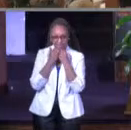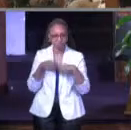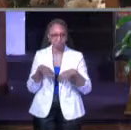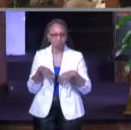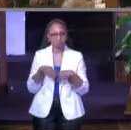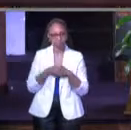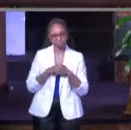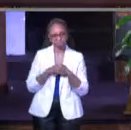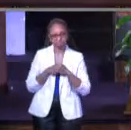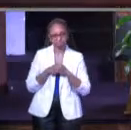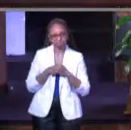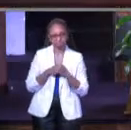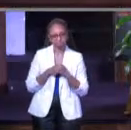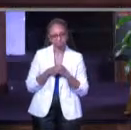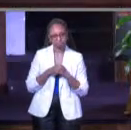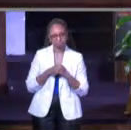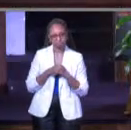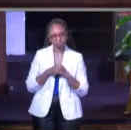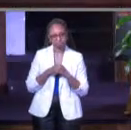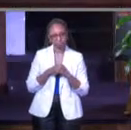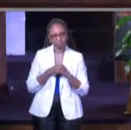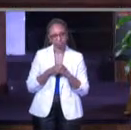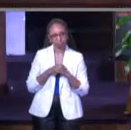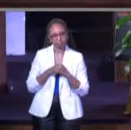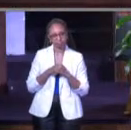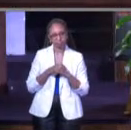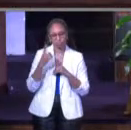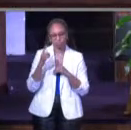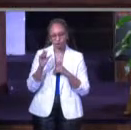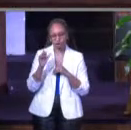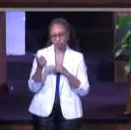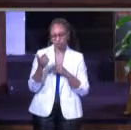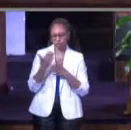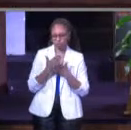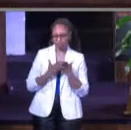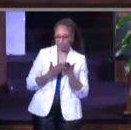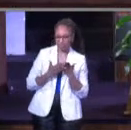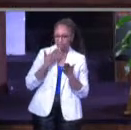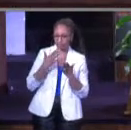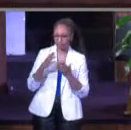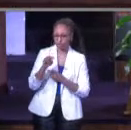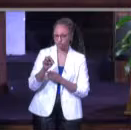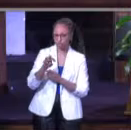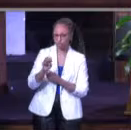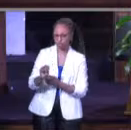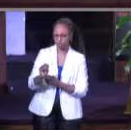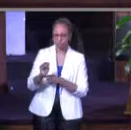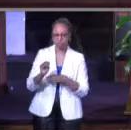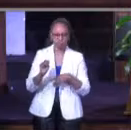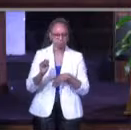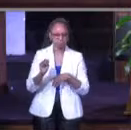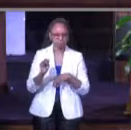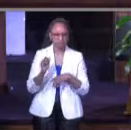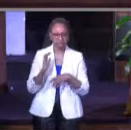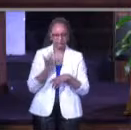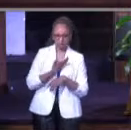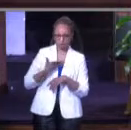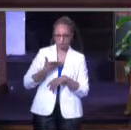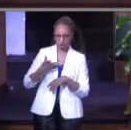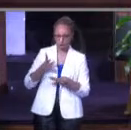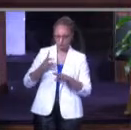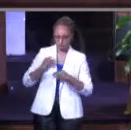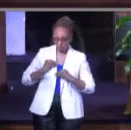you for your acts of kindness. All right. And I think one other piece of good news, one of our own